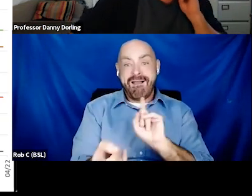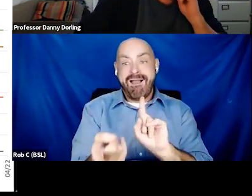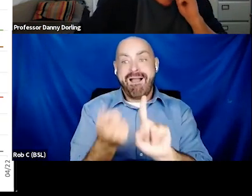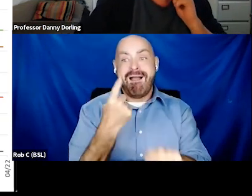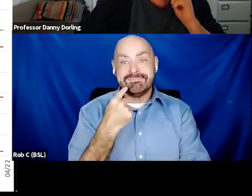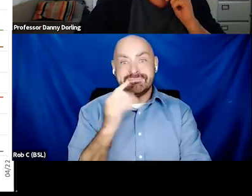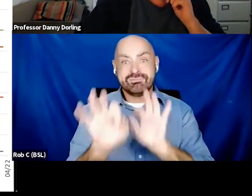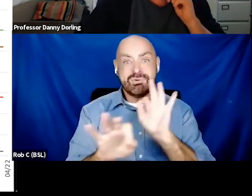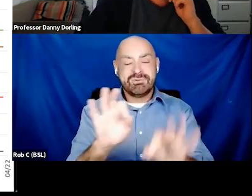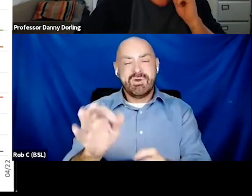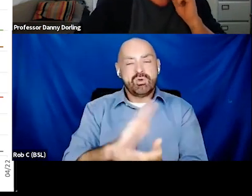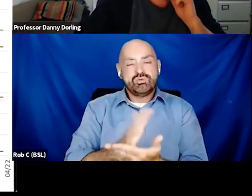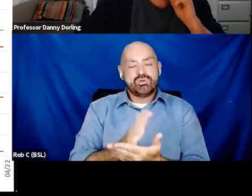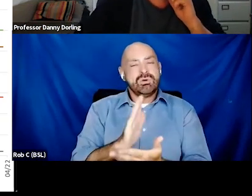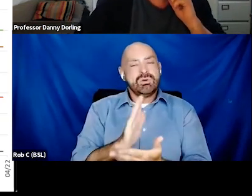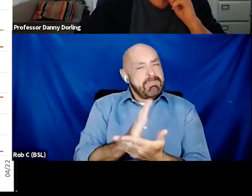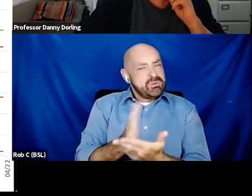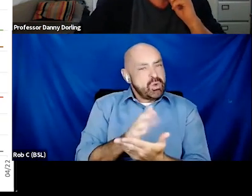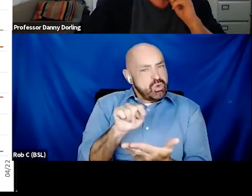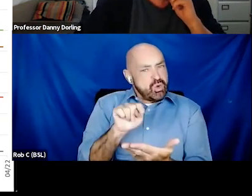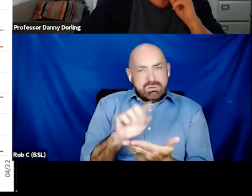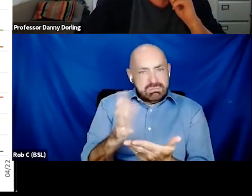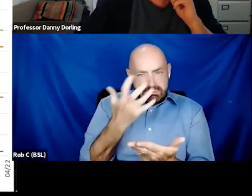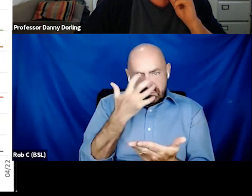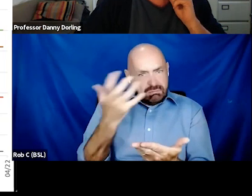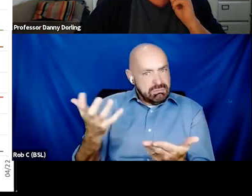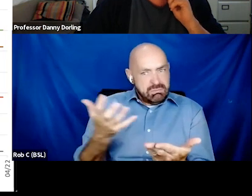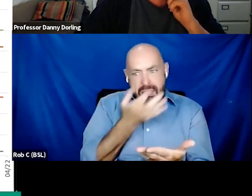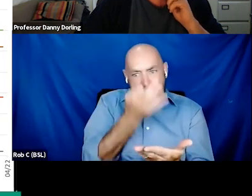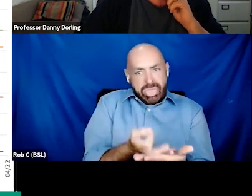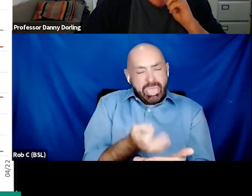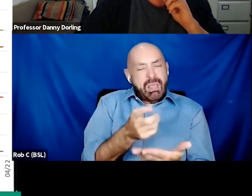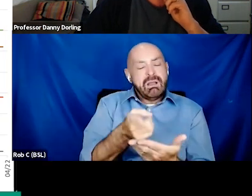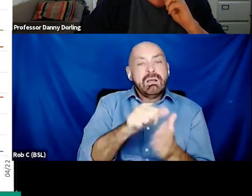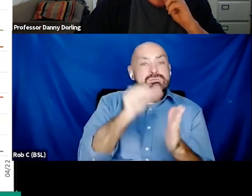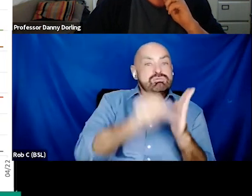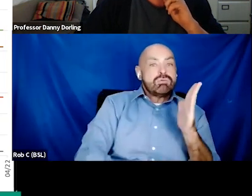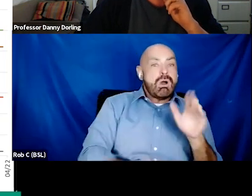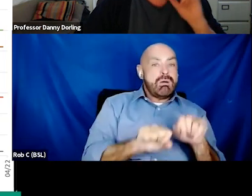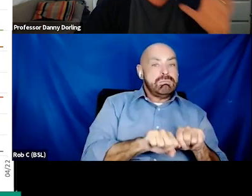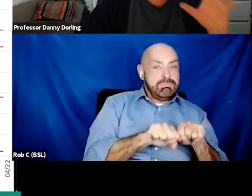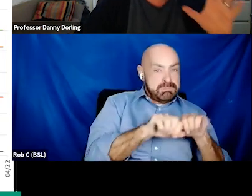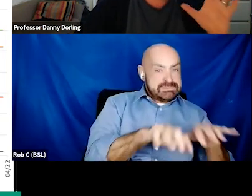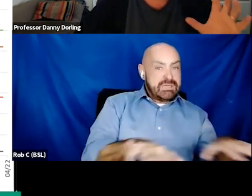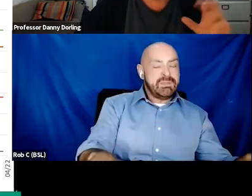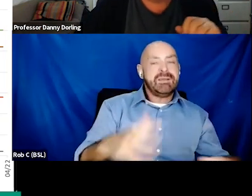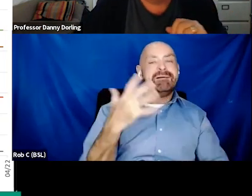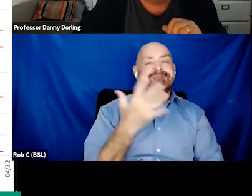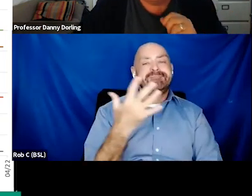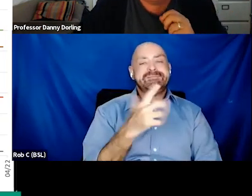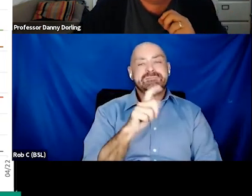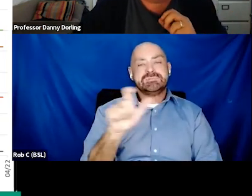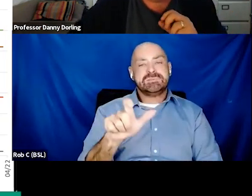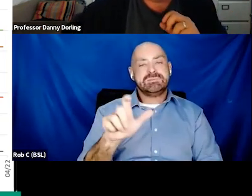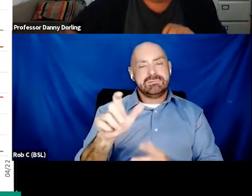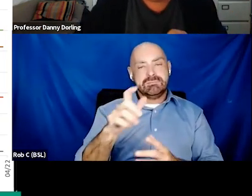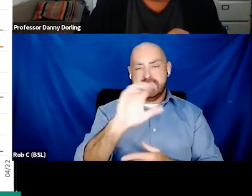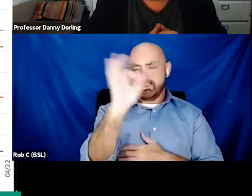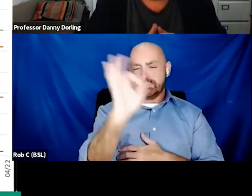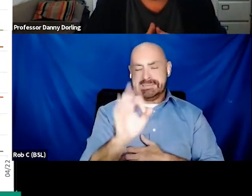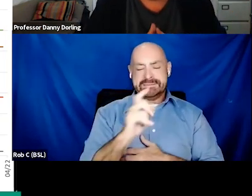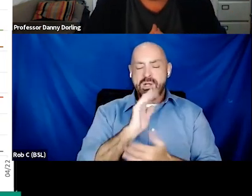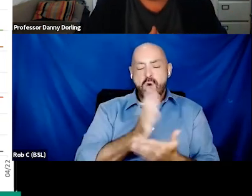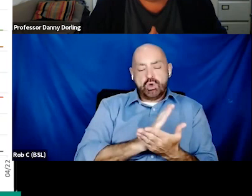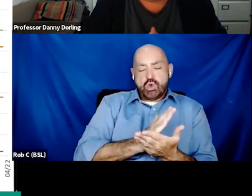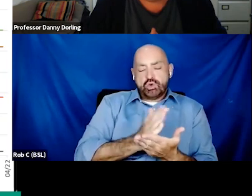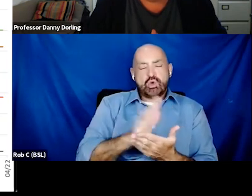question, but the not sures are fascinating. At the beginning of the pandemic, 15% of people said they were not sure when this